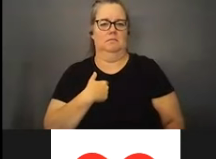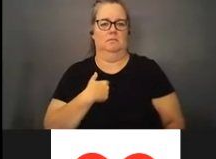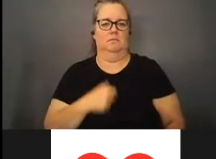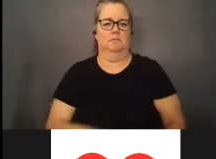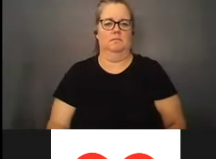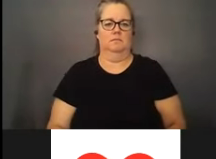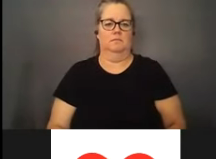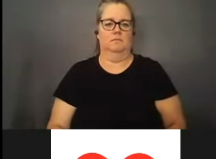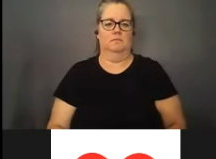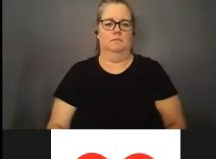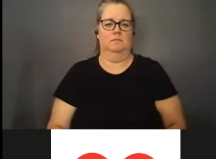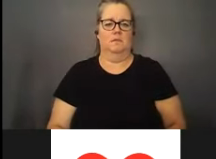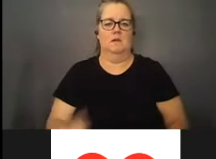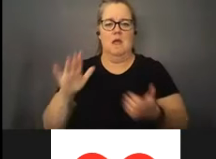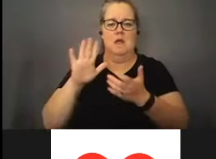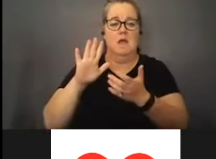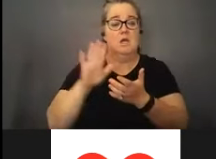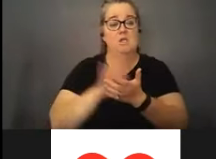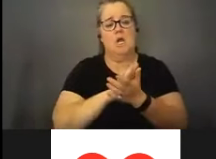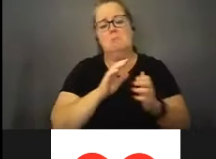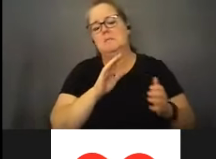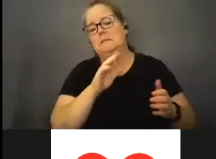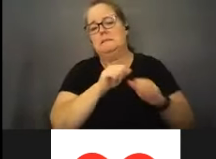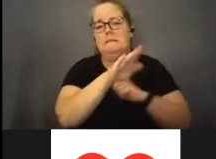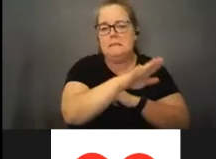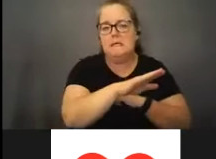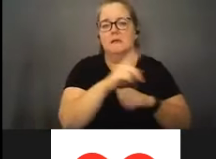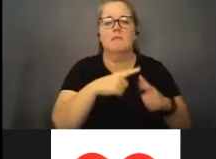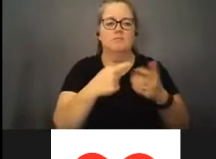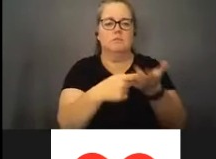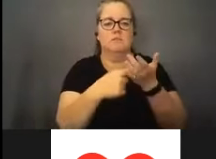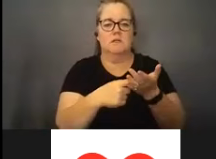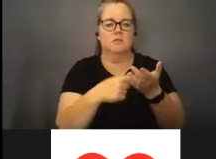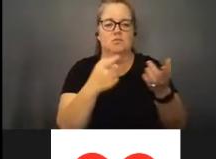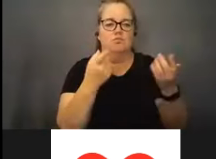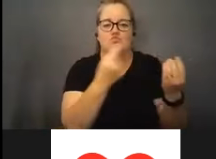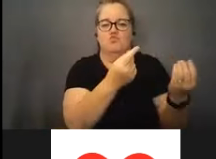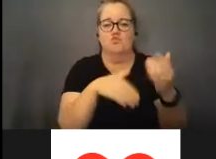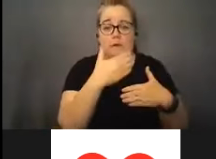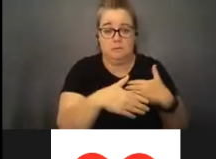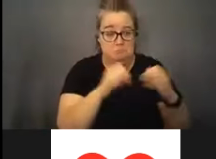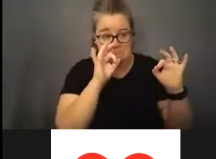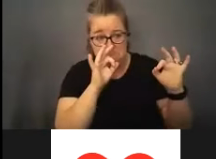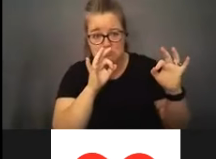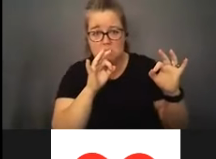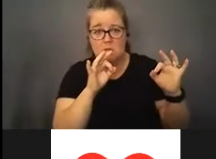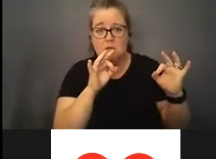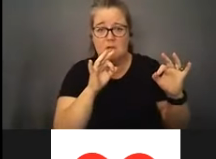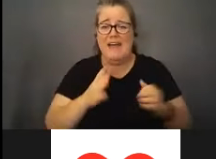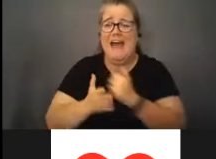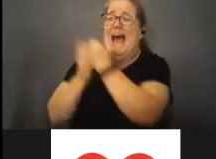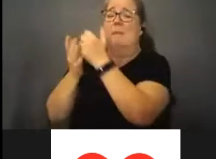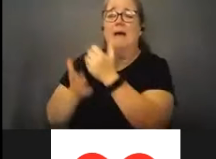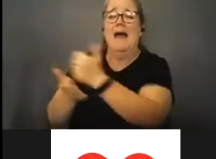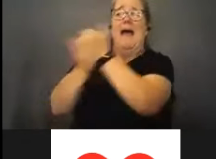Okay. We'll get those documents over to your office later today, then we can discuss where to go from there. Sound good? Help!